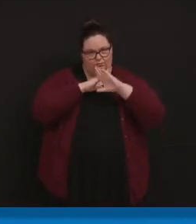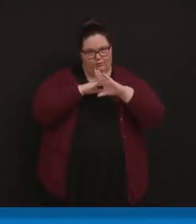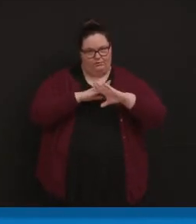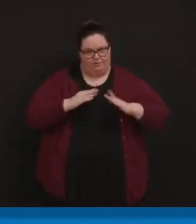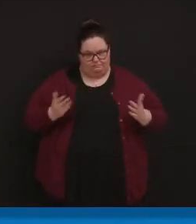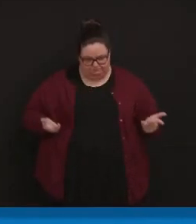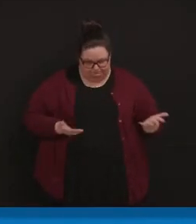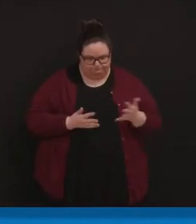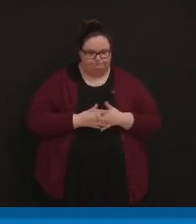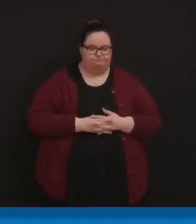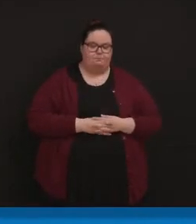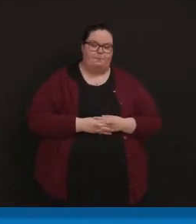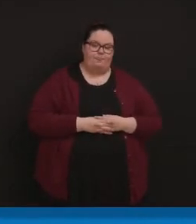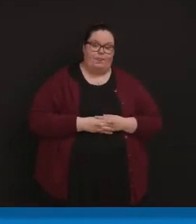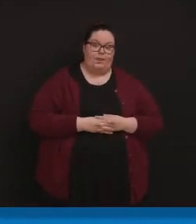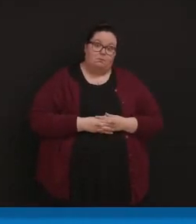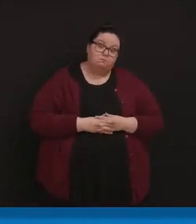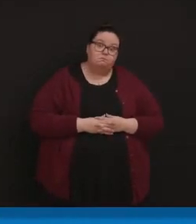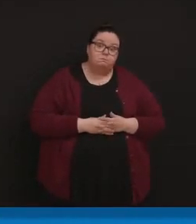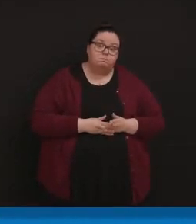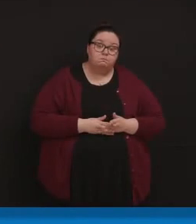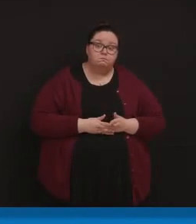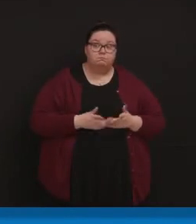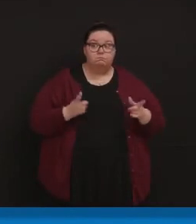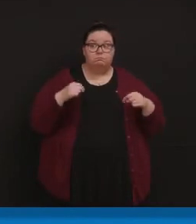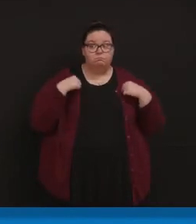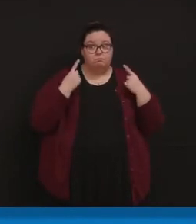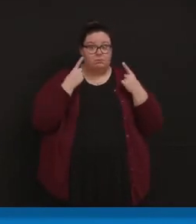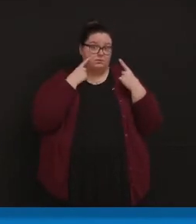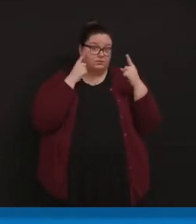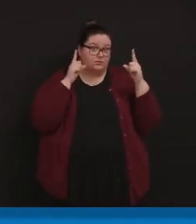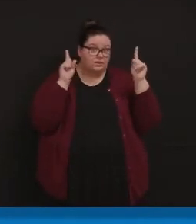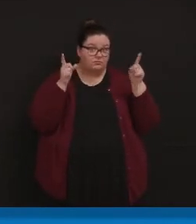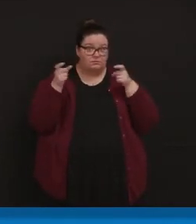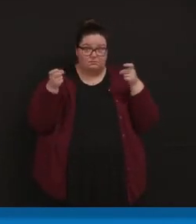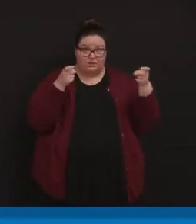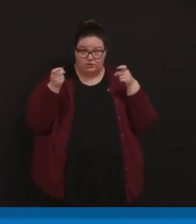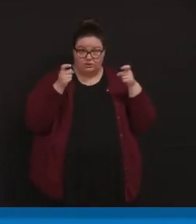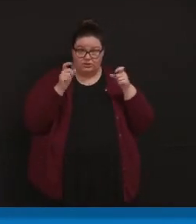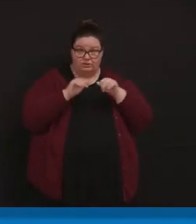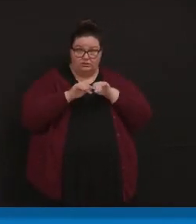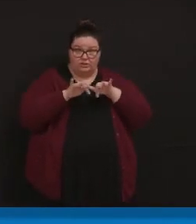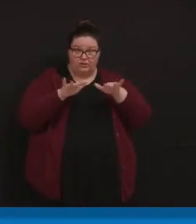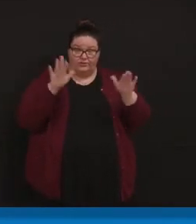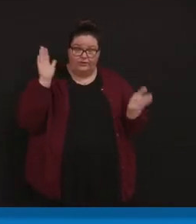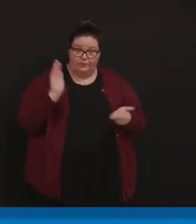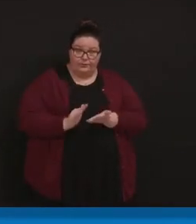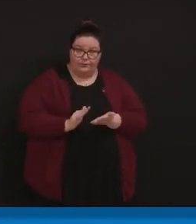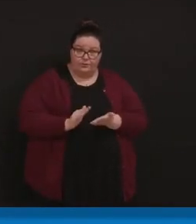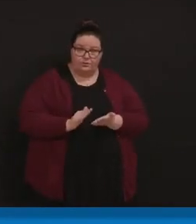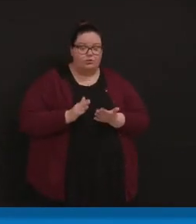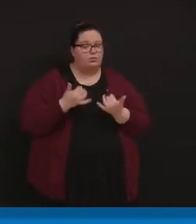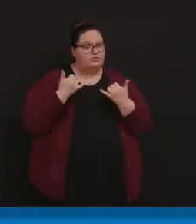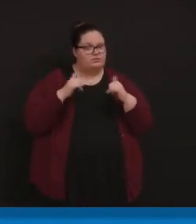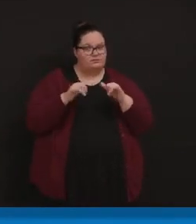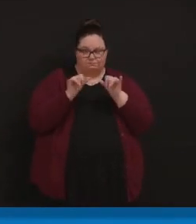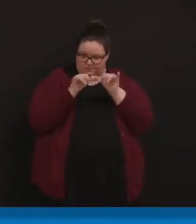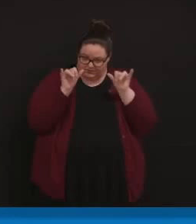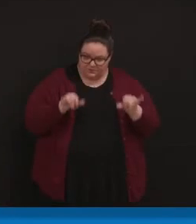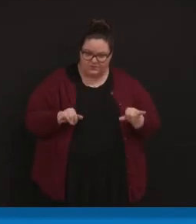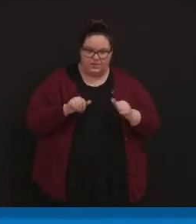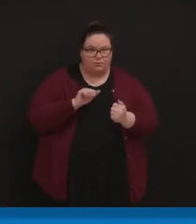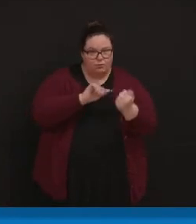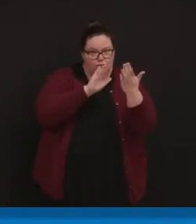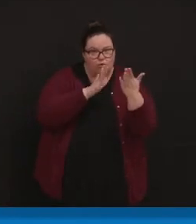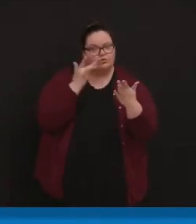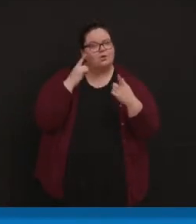happening. Which we have to date been quite successful at managing. So we're going to continue to use that approach,